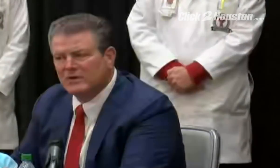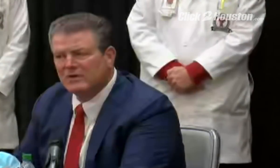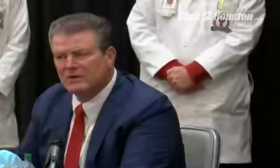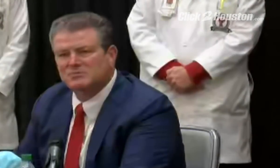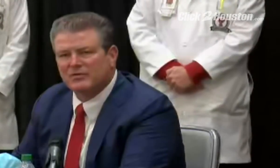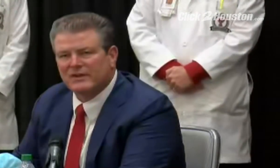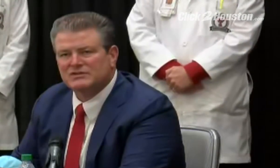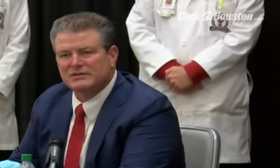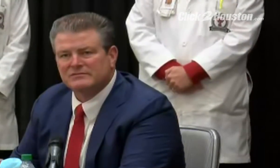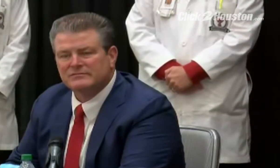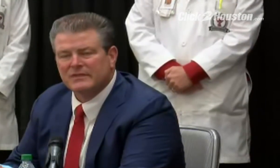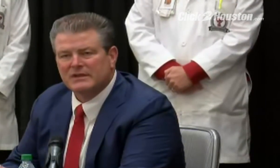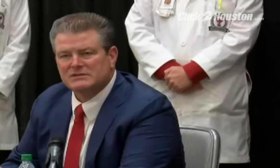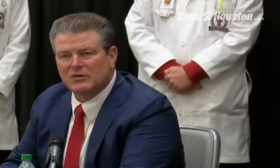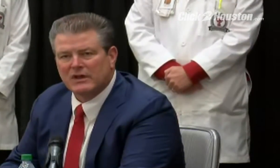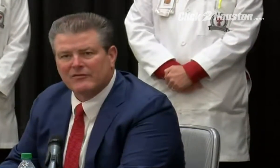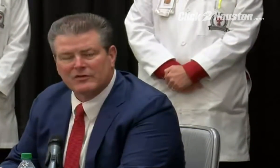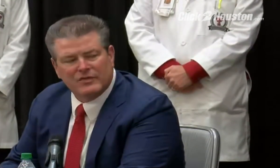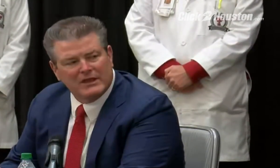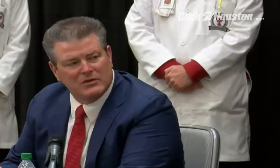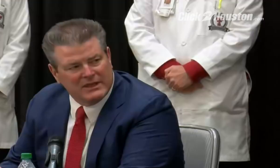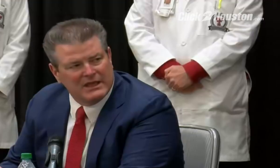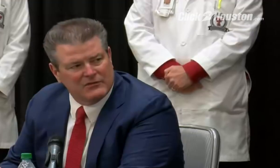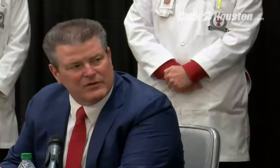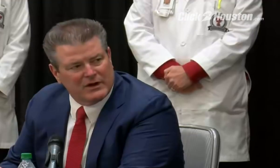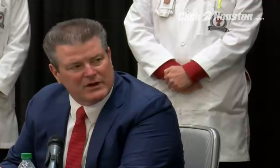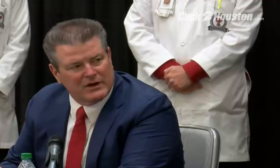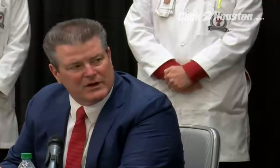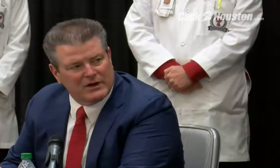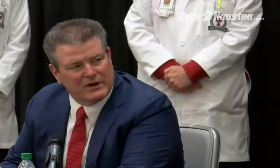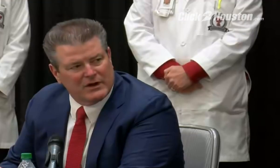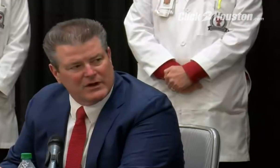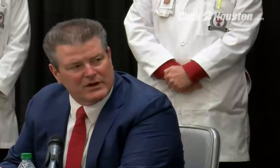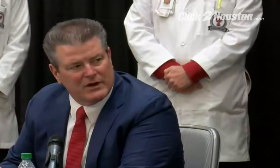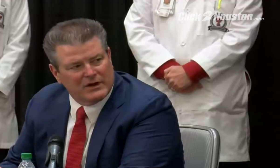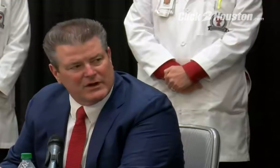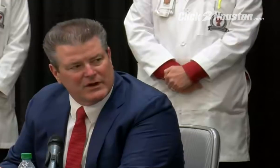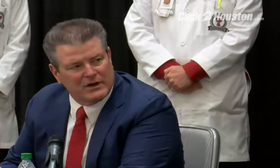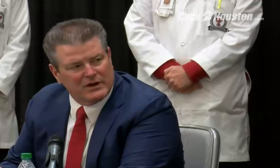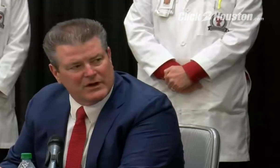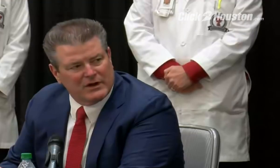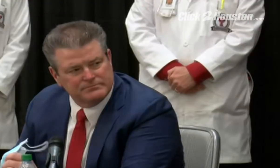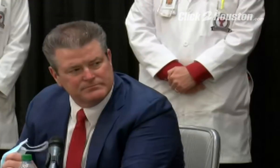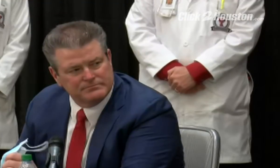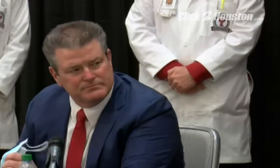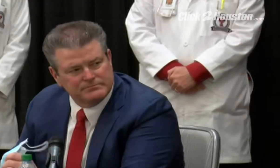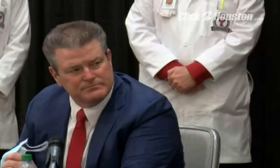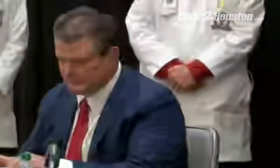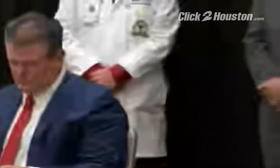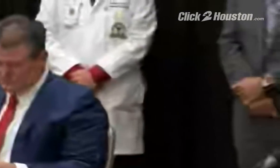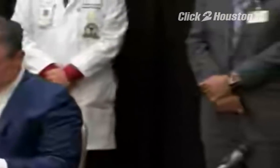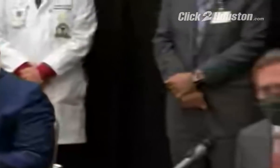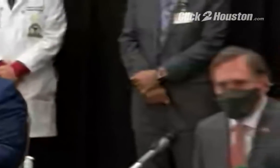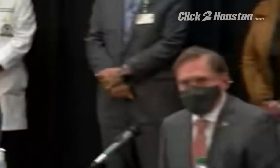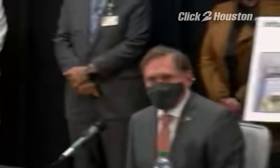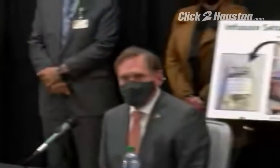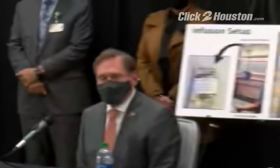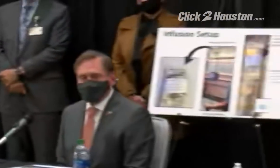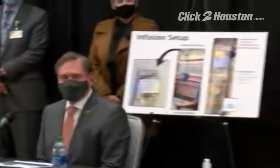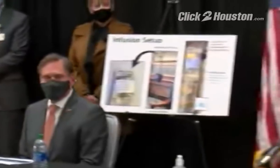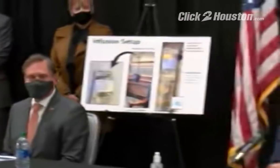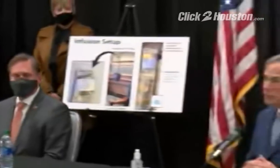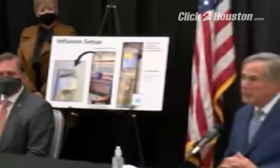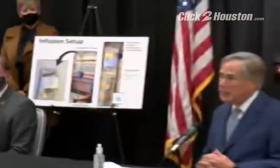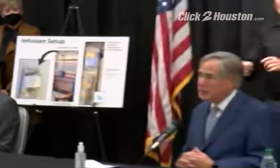best treatment is prevention. So Governor, thank you again for coming out and making the trip to do this. Sure. Thank you. Very quickly, next